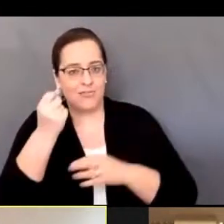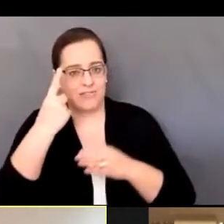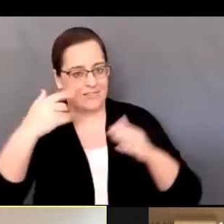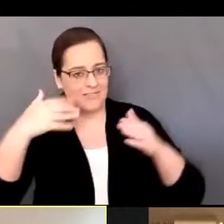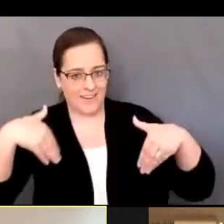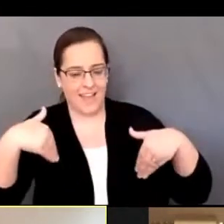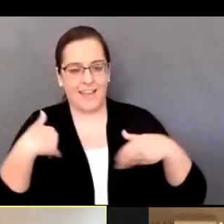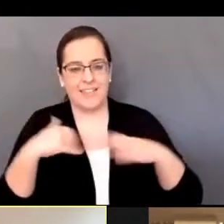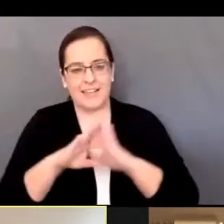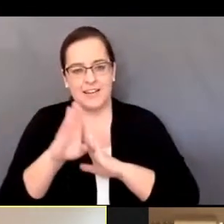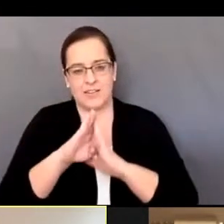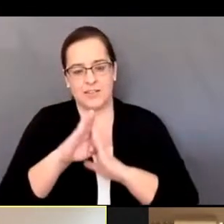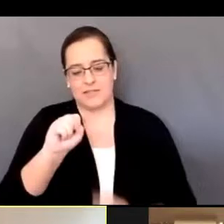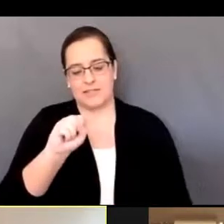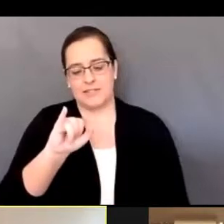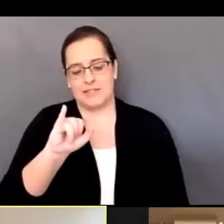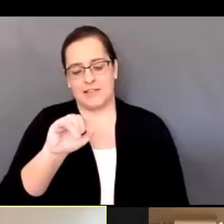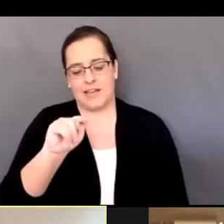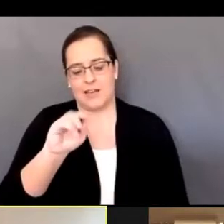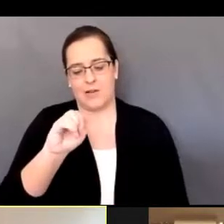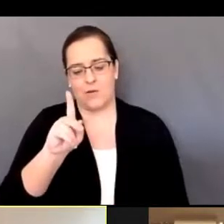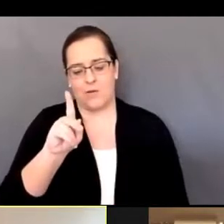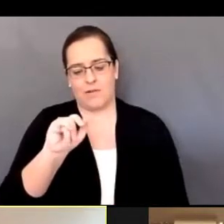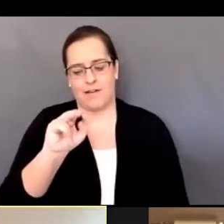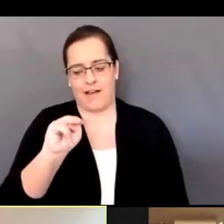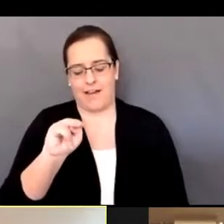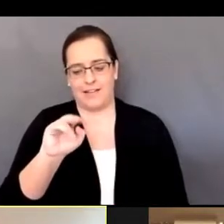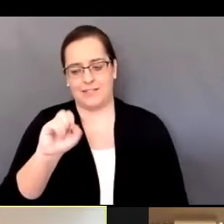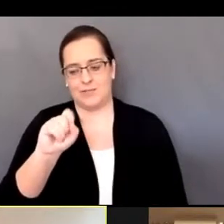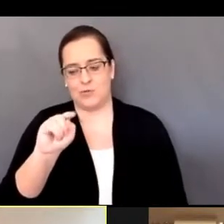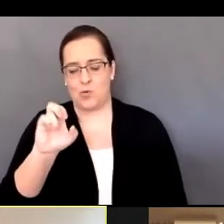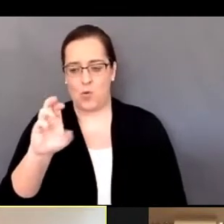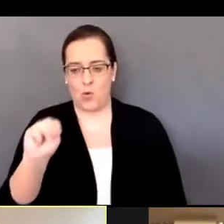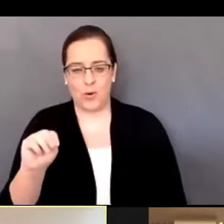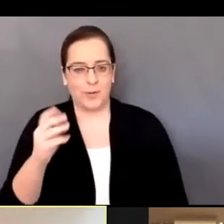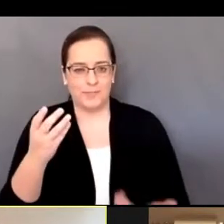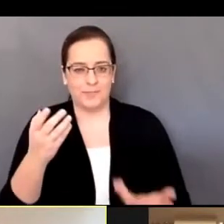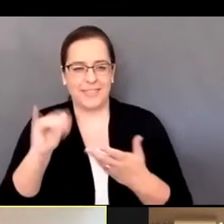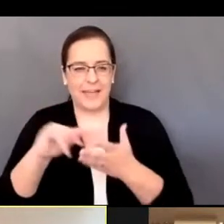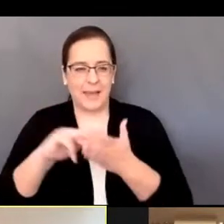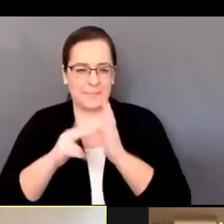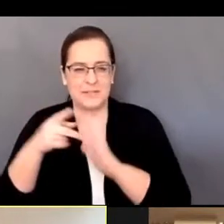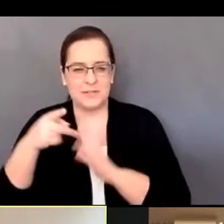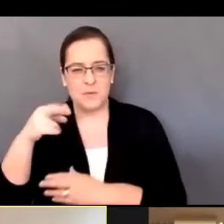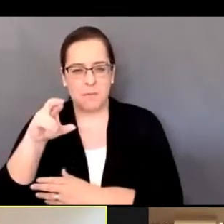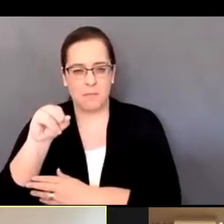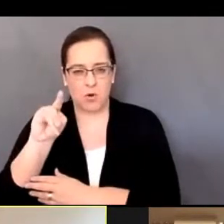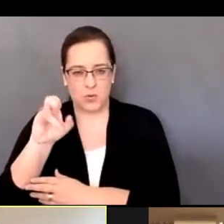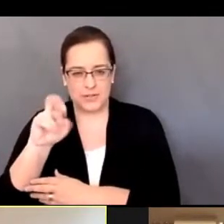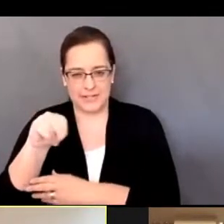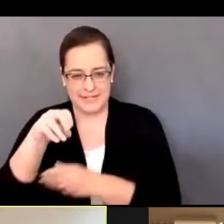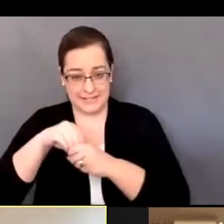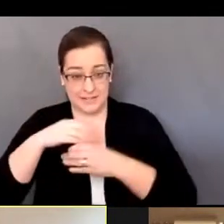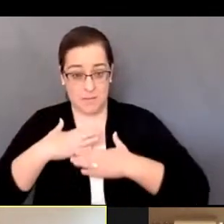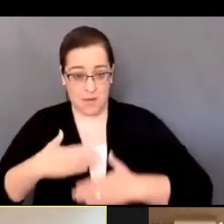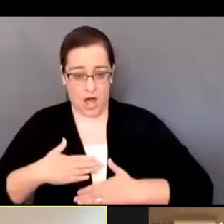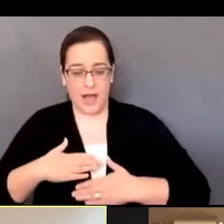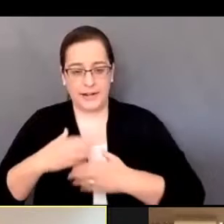called a cytokine storm. And cytokines are certain proteins that are produced by the